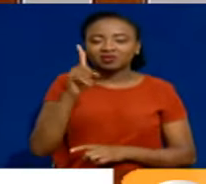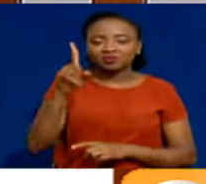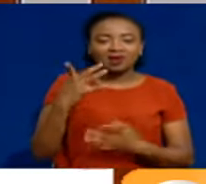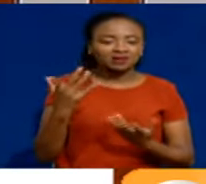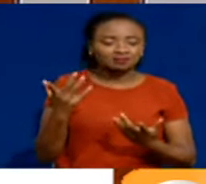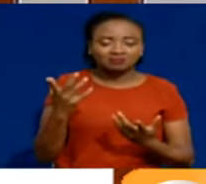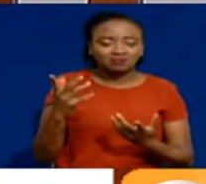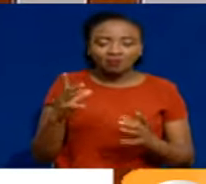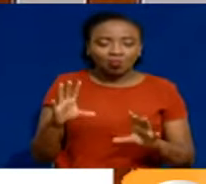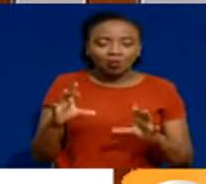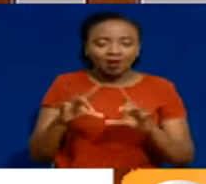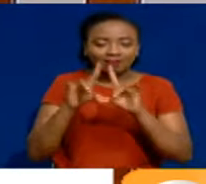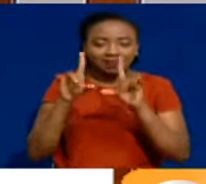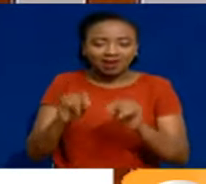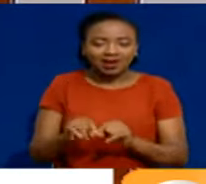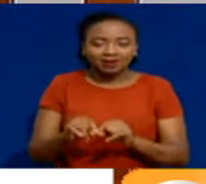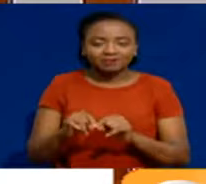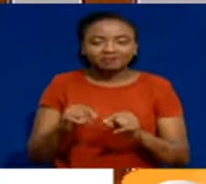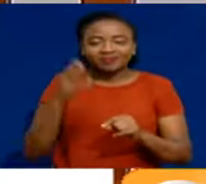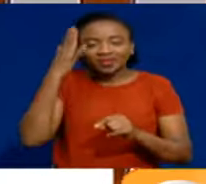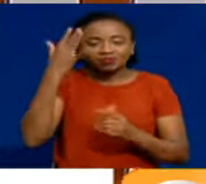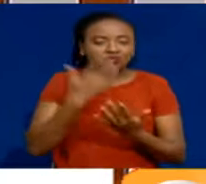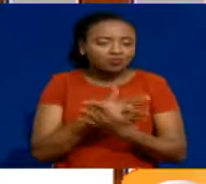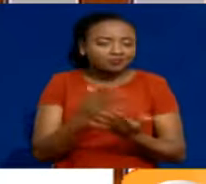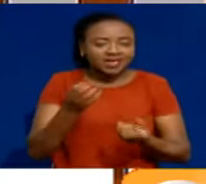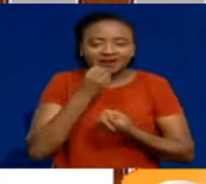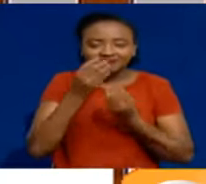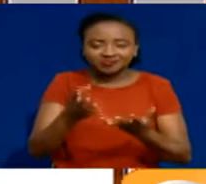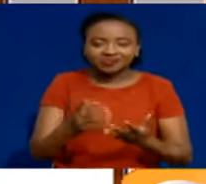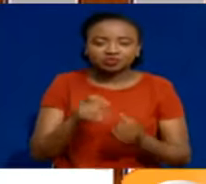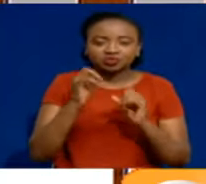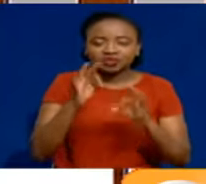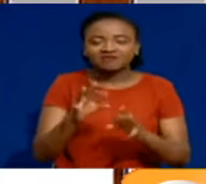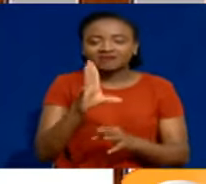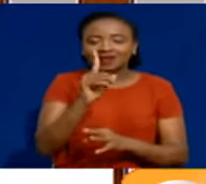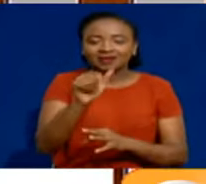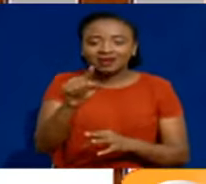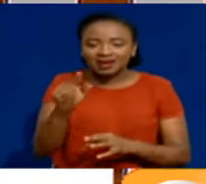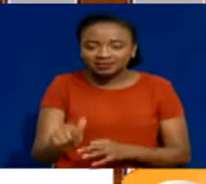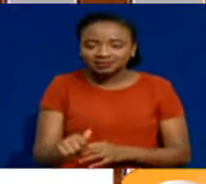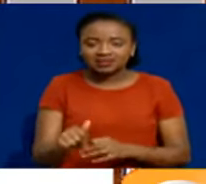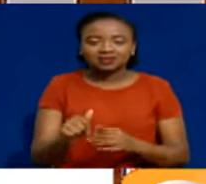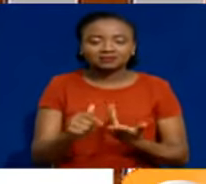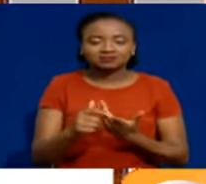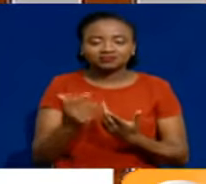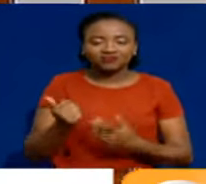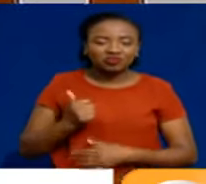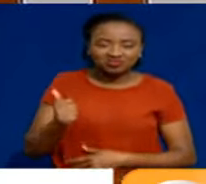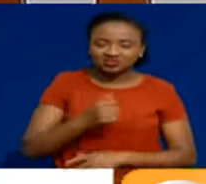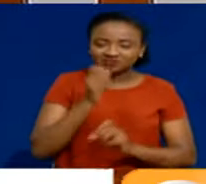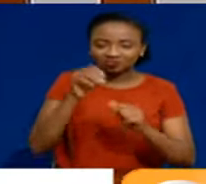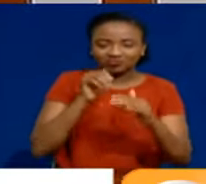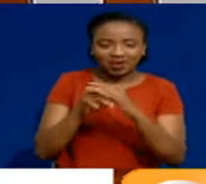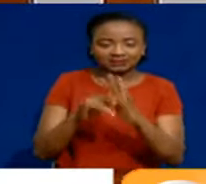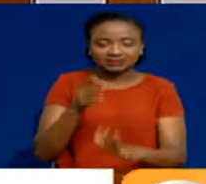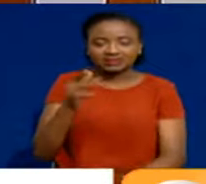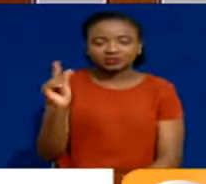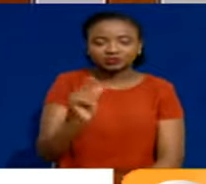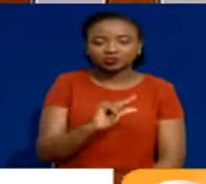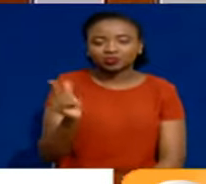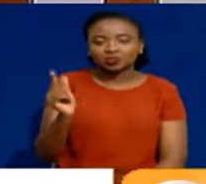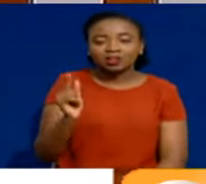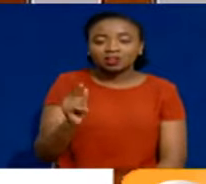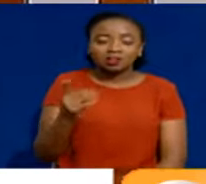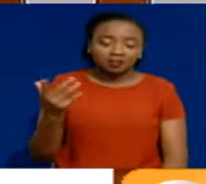any information, every type of anything called data of Jeff Koinange is under one card. So that is where the world is